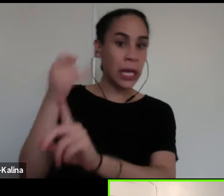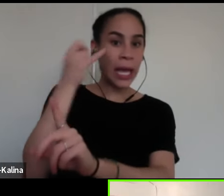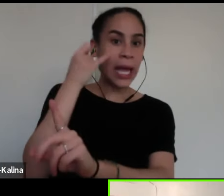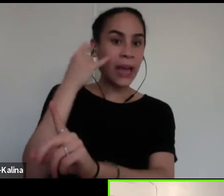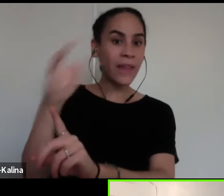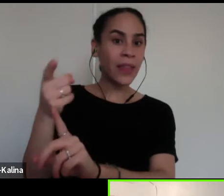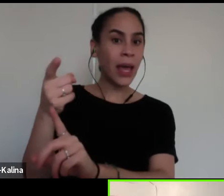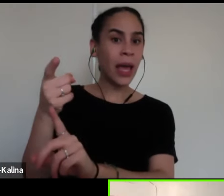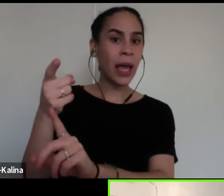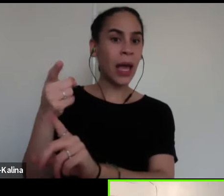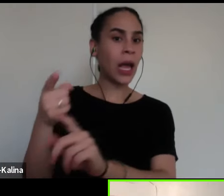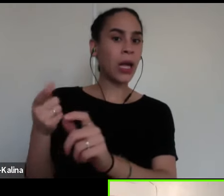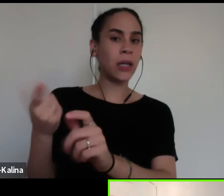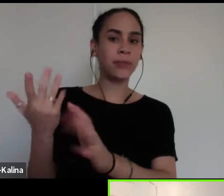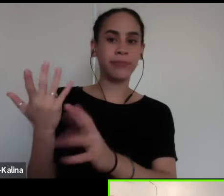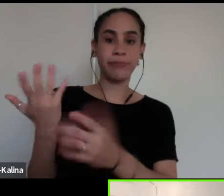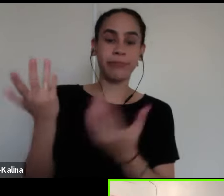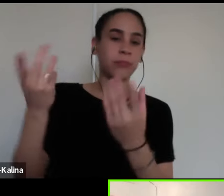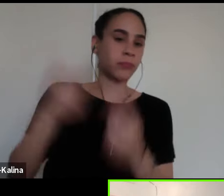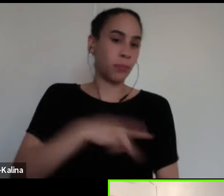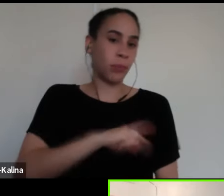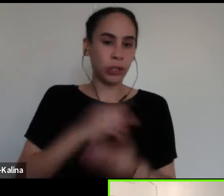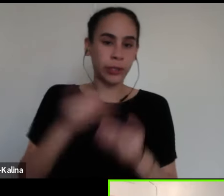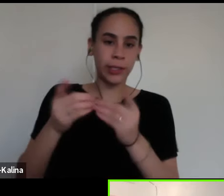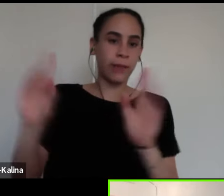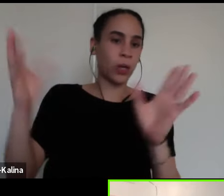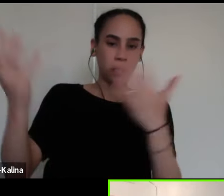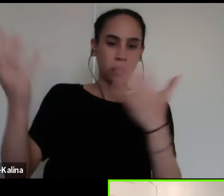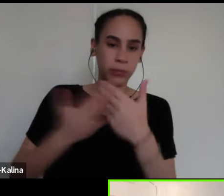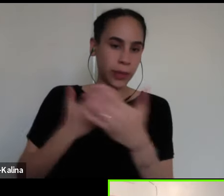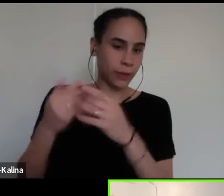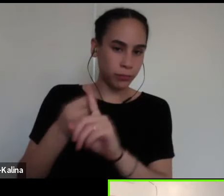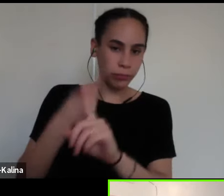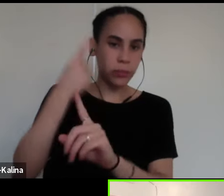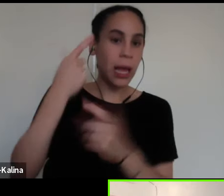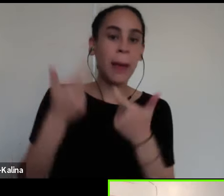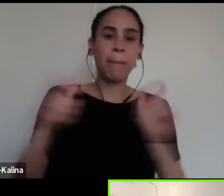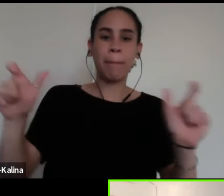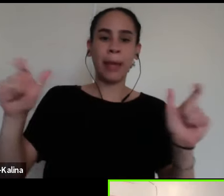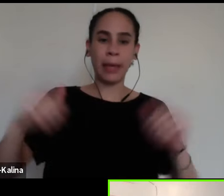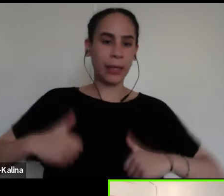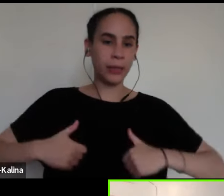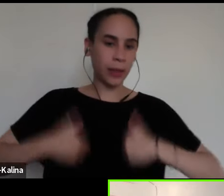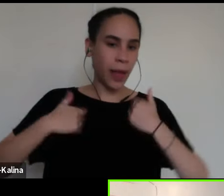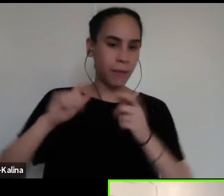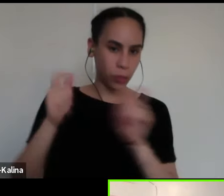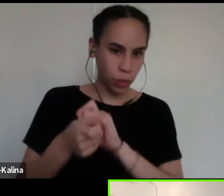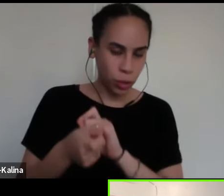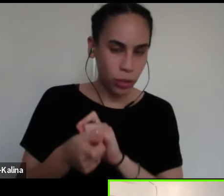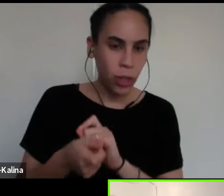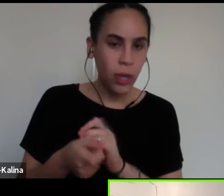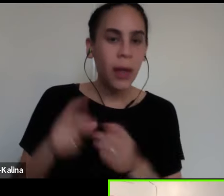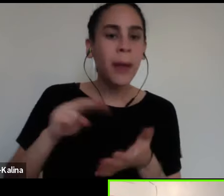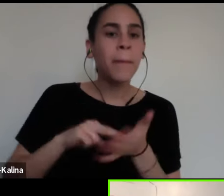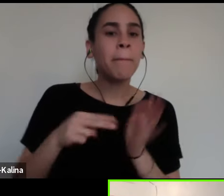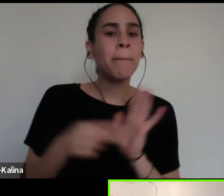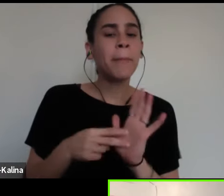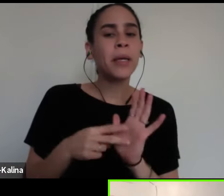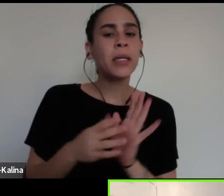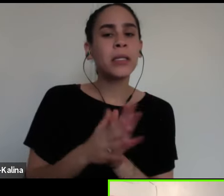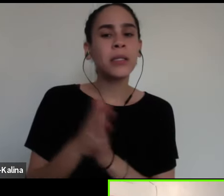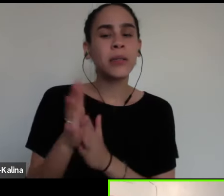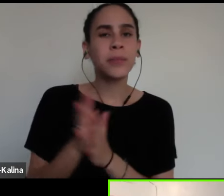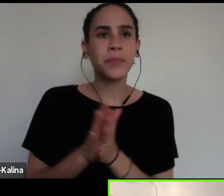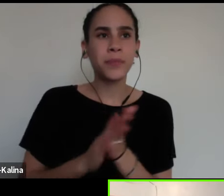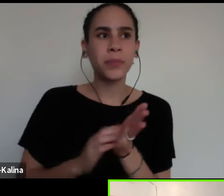personal, say a divorce or something along those lines, a big life change. You do make sort of concessions